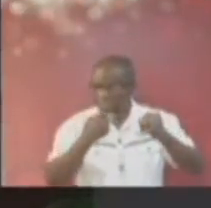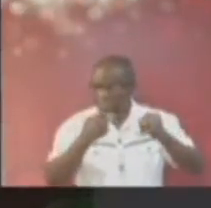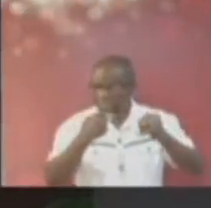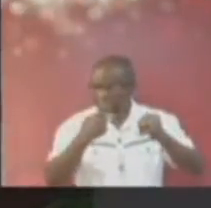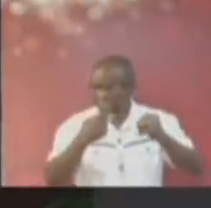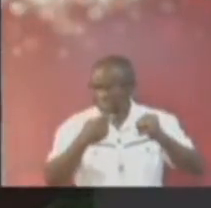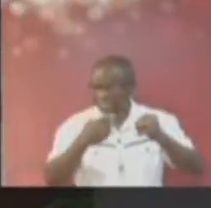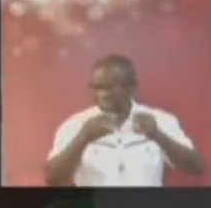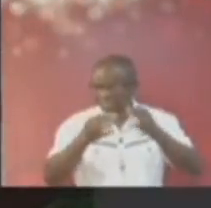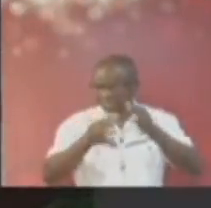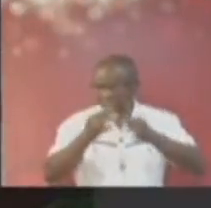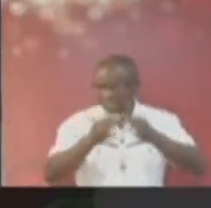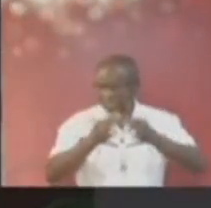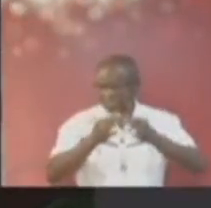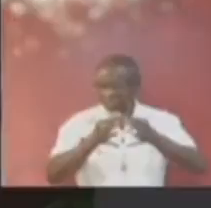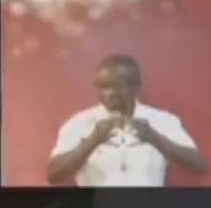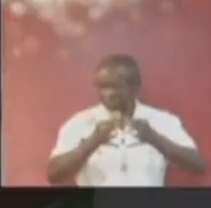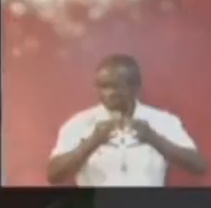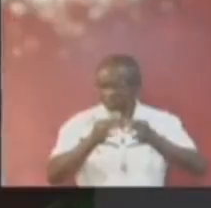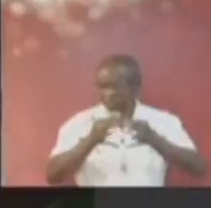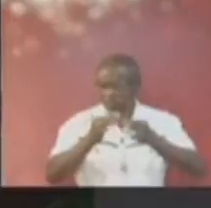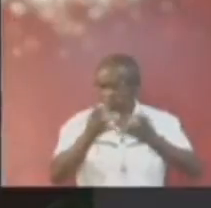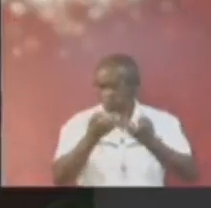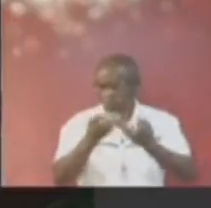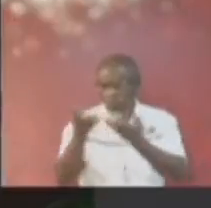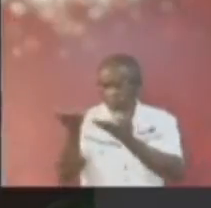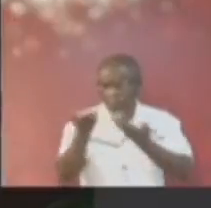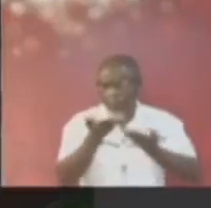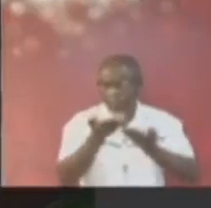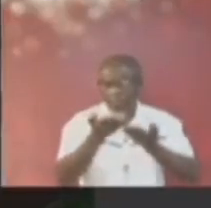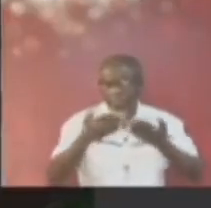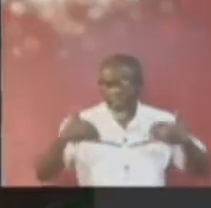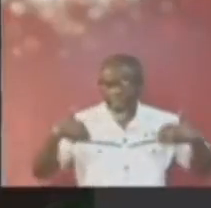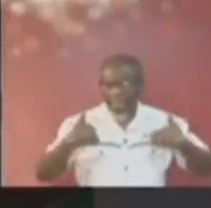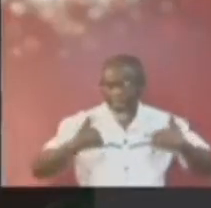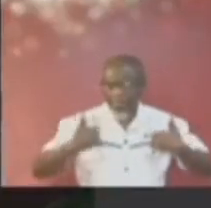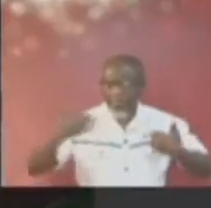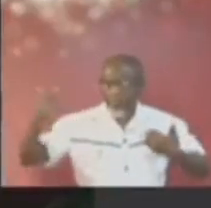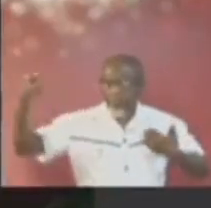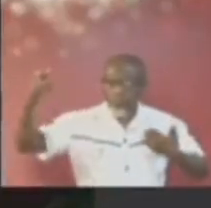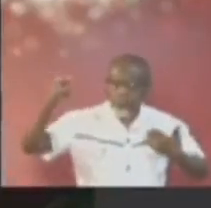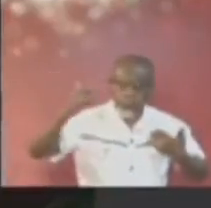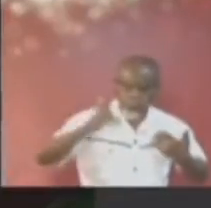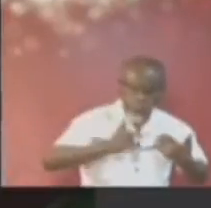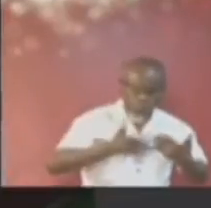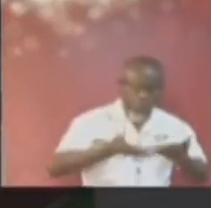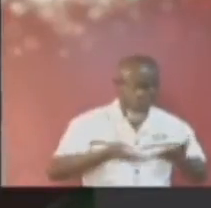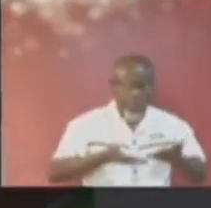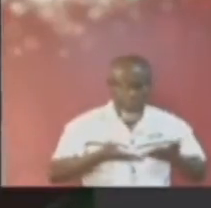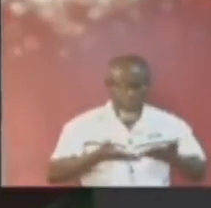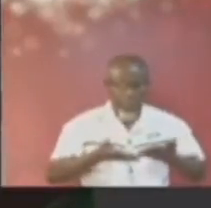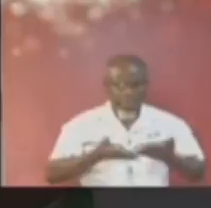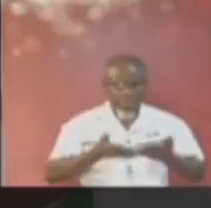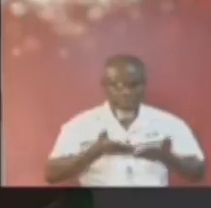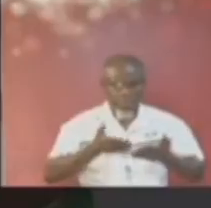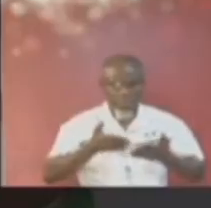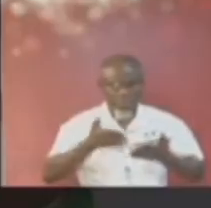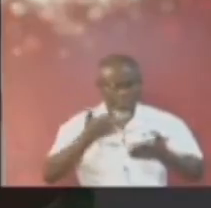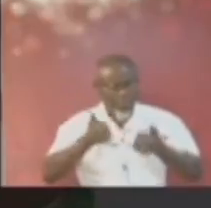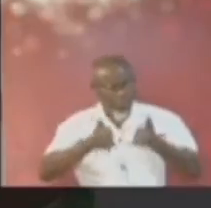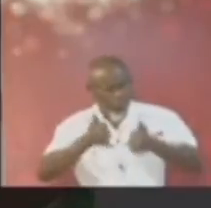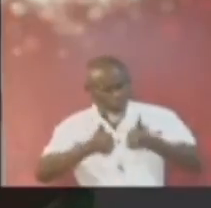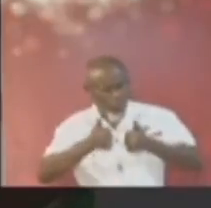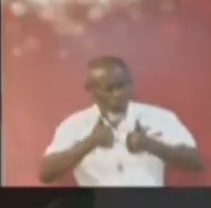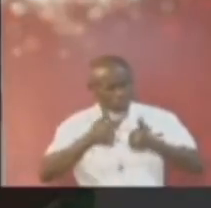to check Ministry of Health to get the permission to bring those animals in. So I don't know if you'll be able to speak to that. And my second question is to Pandit